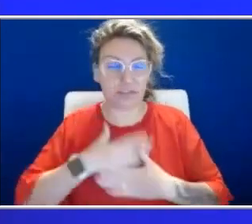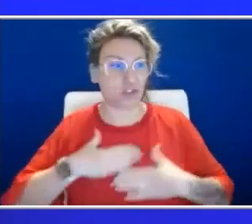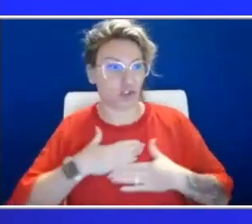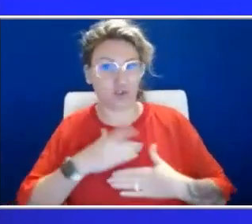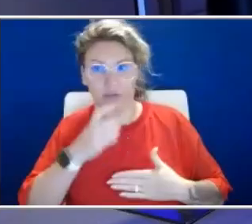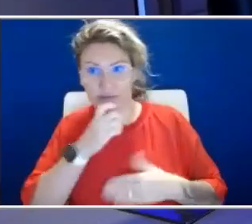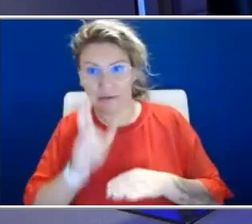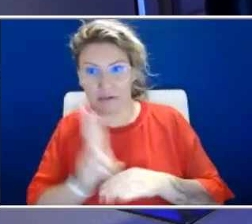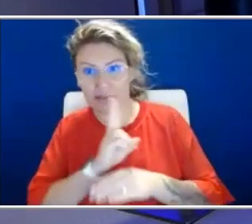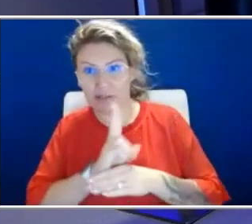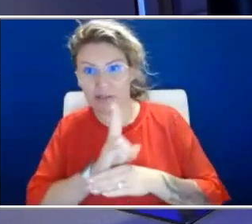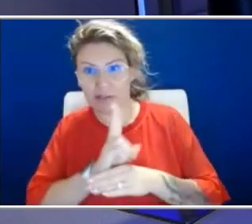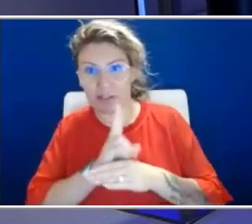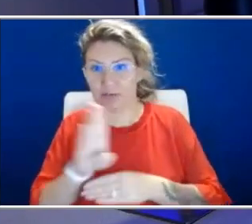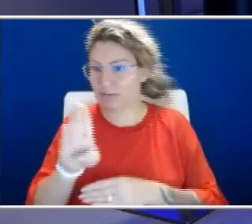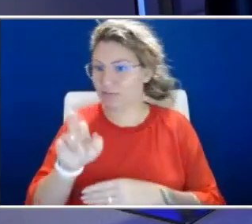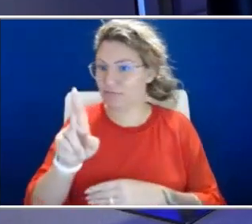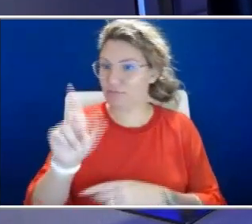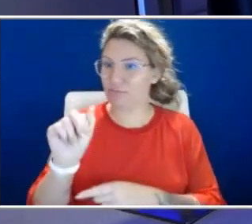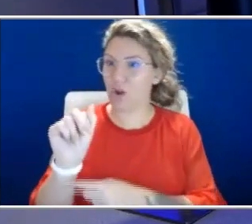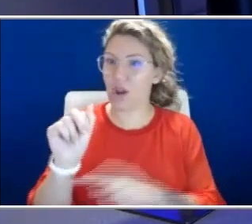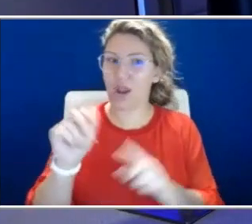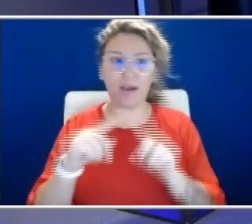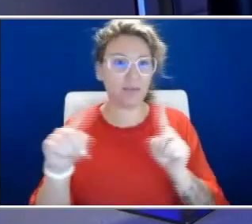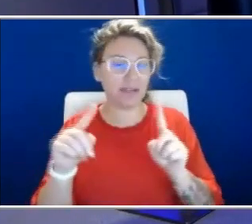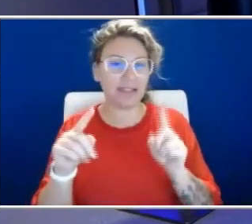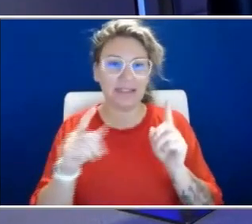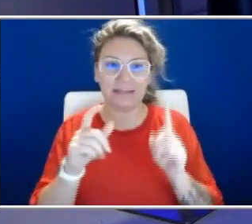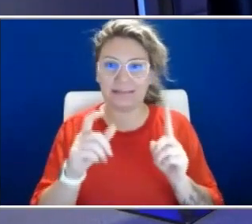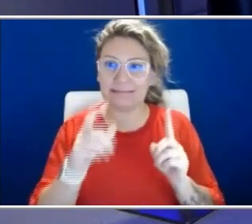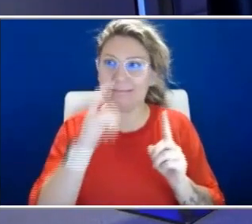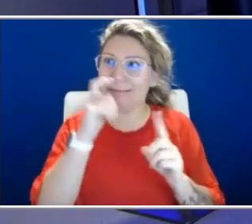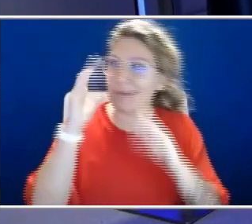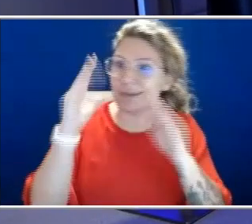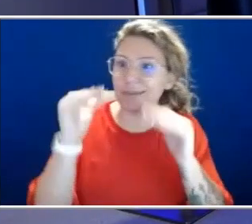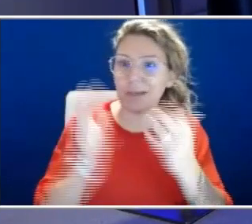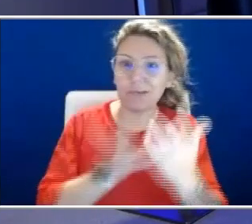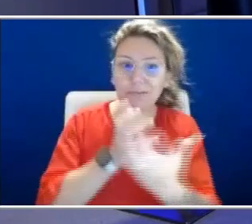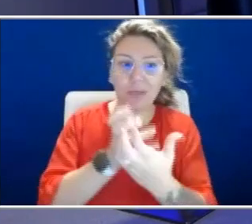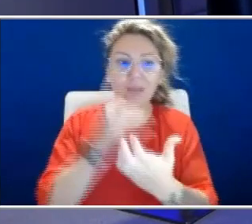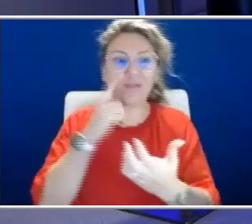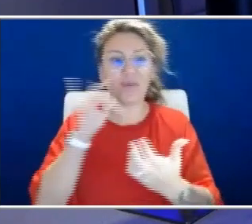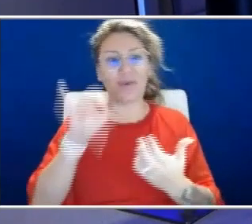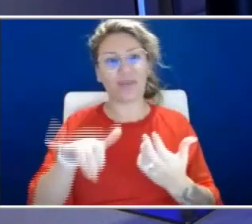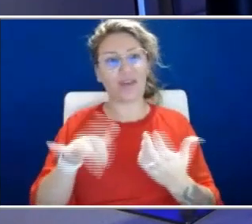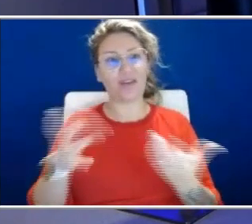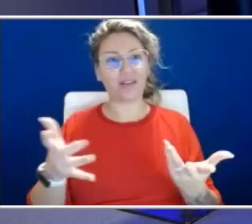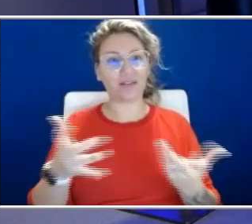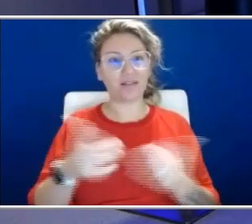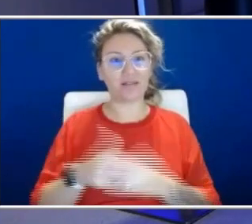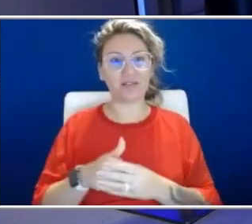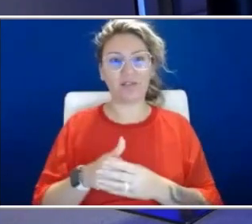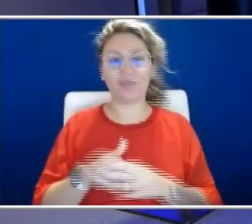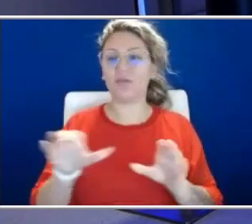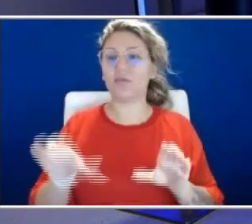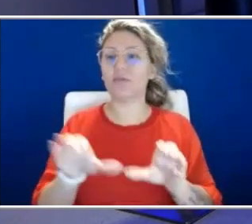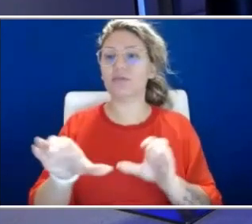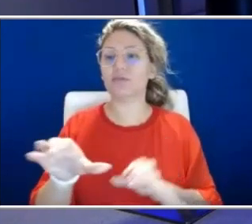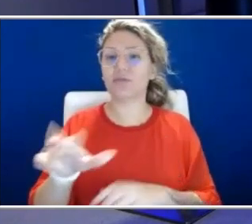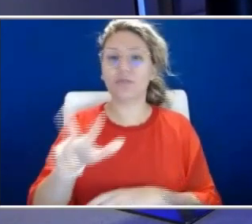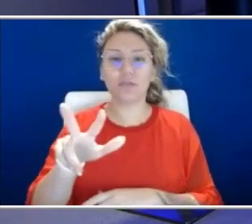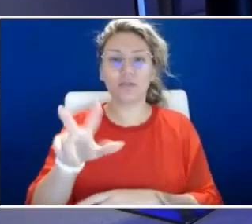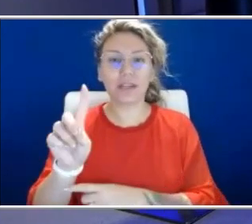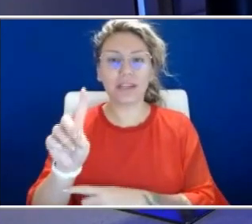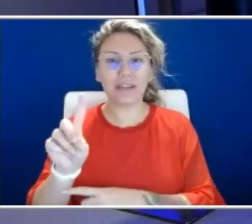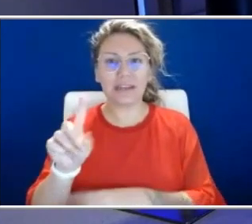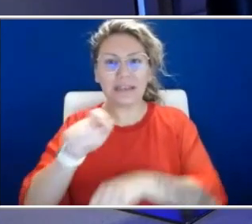that would be an unexpected so benefit to something like this, right? So they just do 3D tattoos. Oh, that's